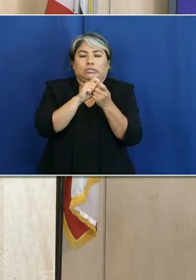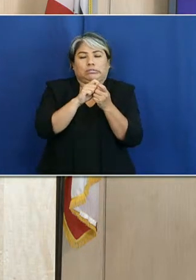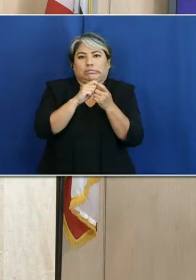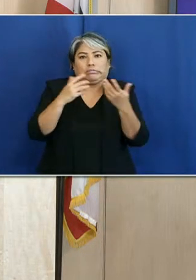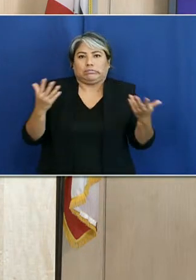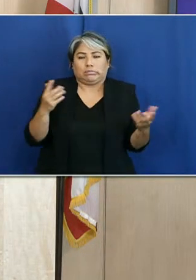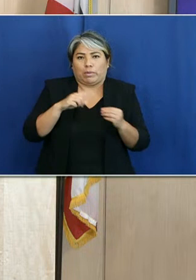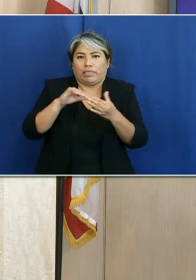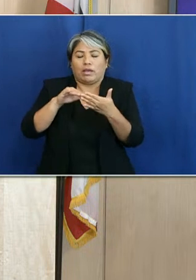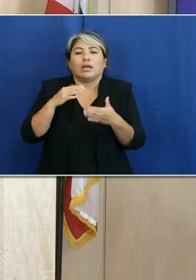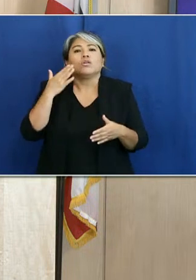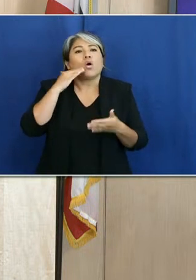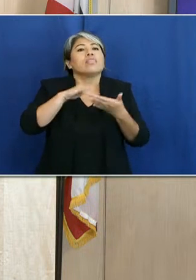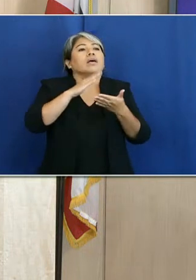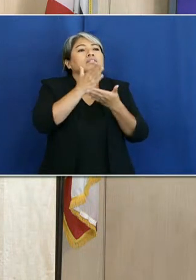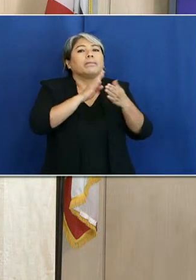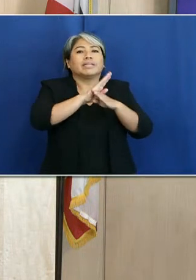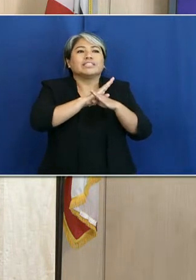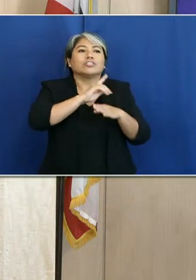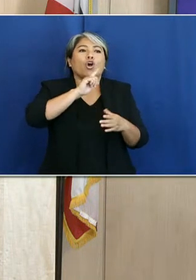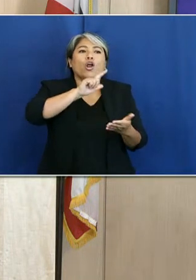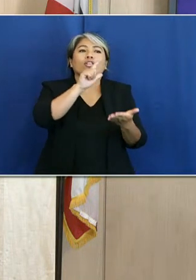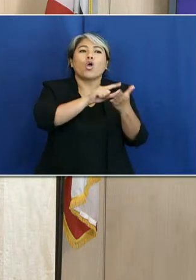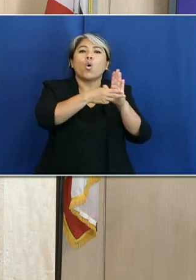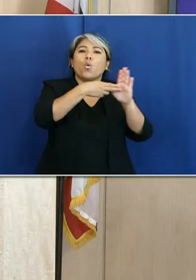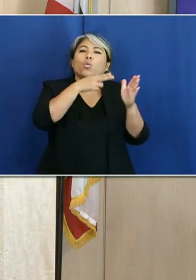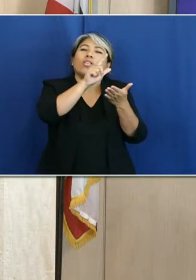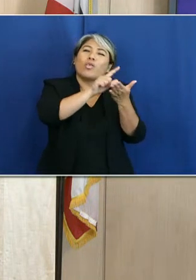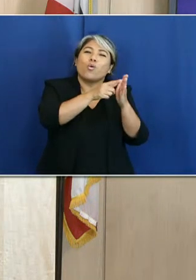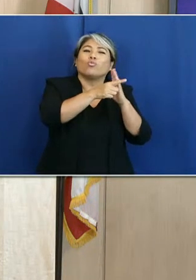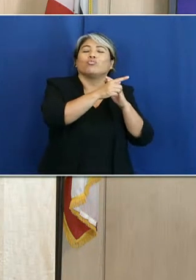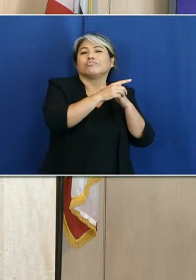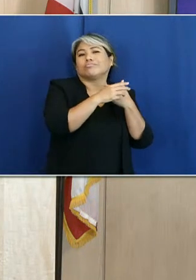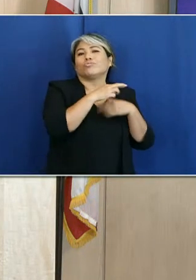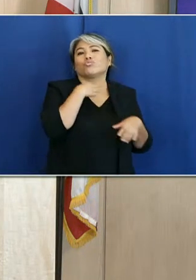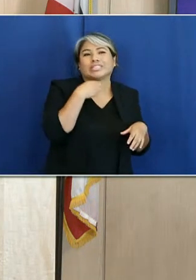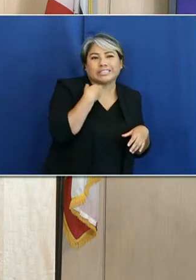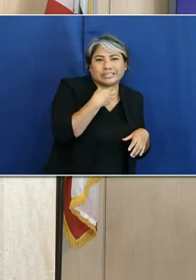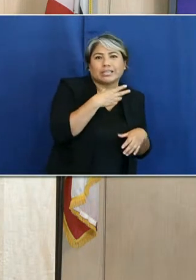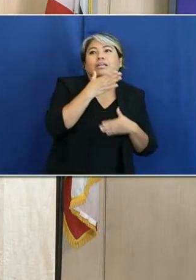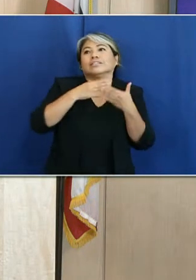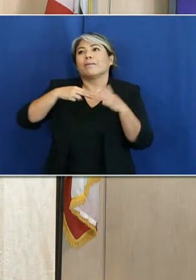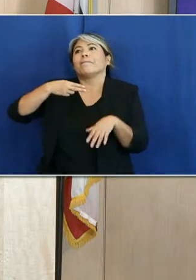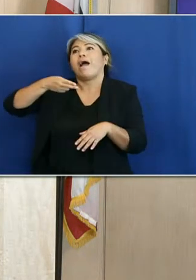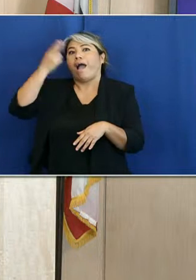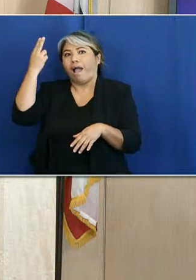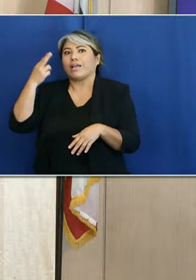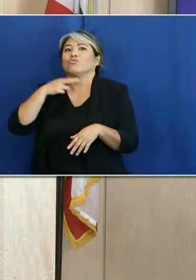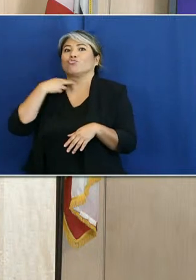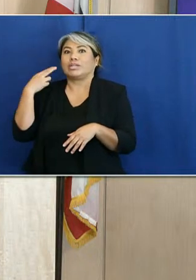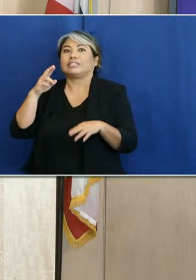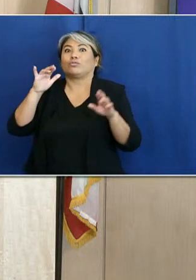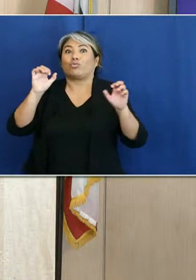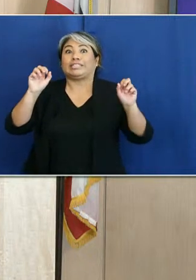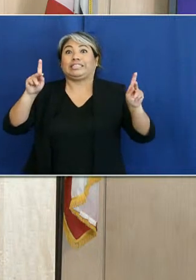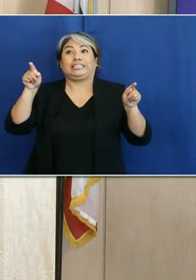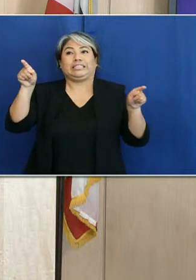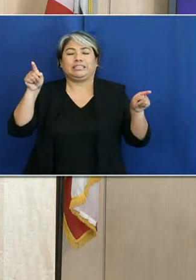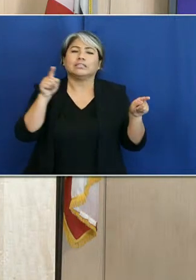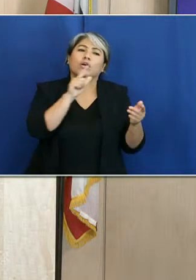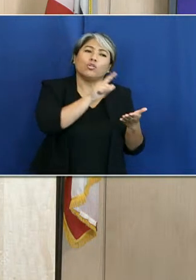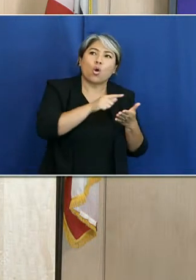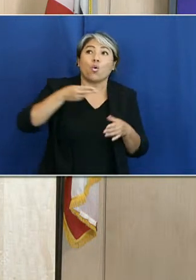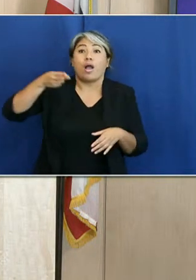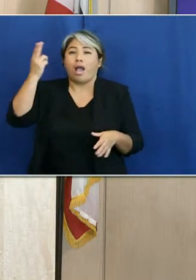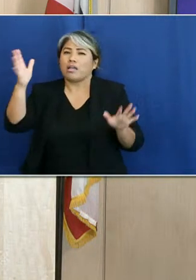know that there are some businesses that are low risk or lower risk and some that are higher risk. So what will be the guidance